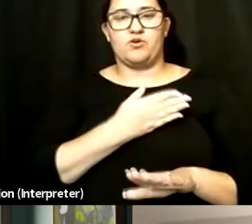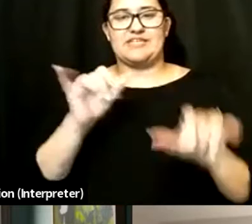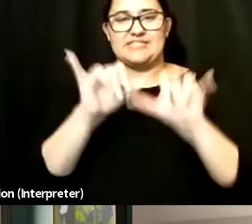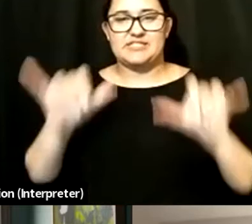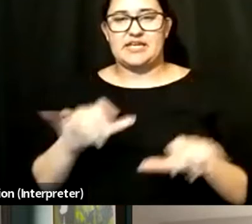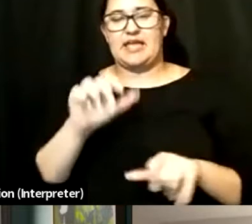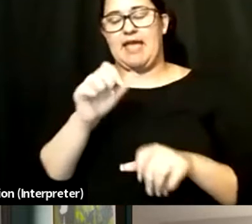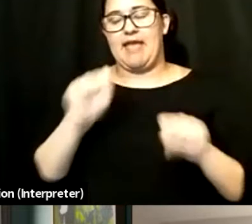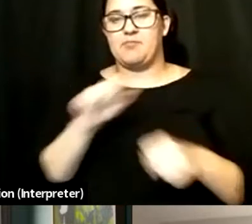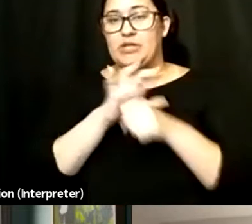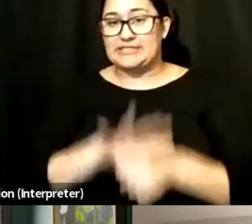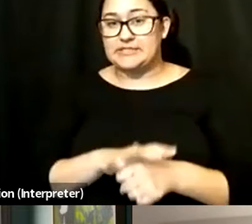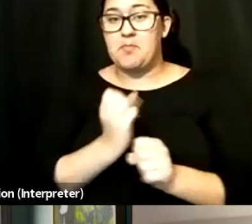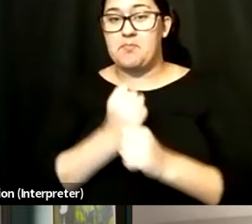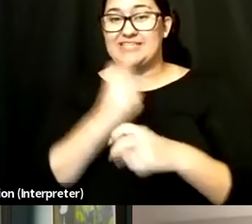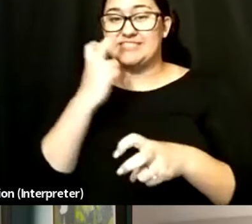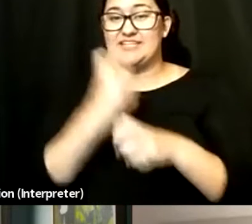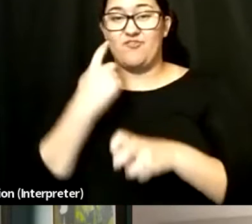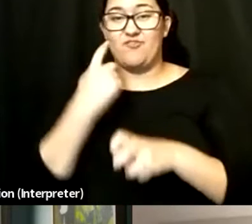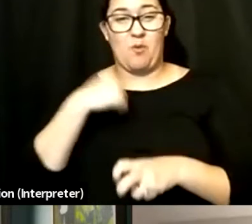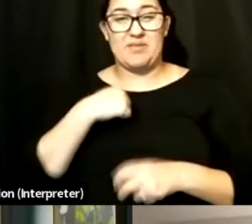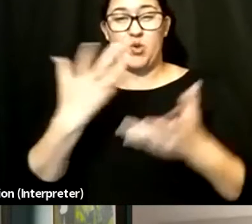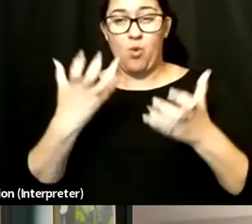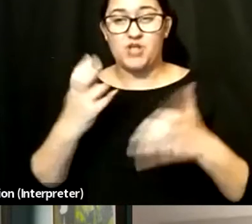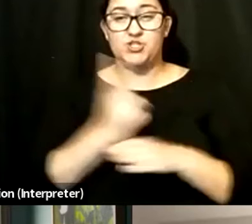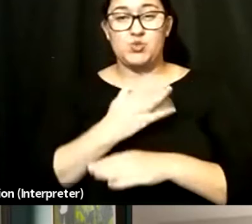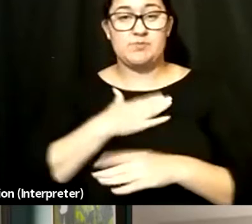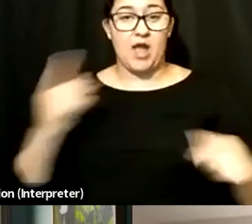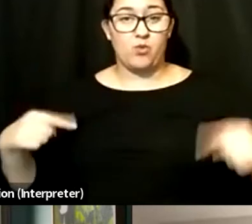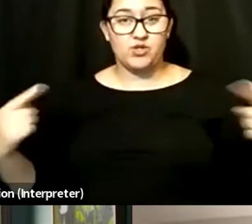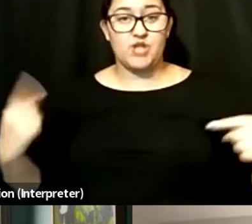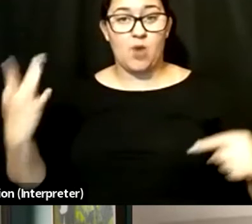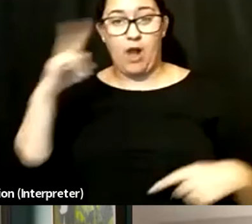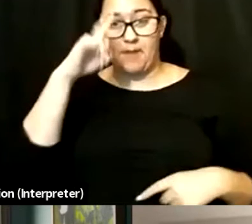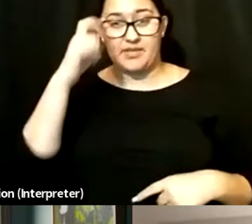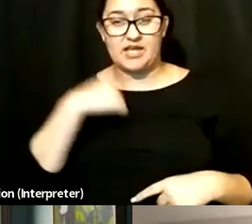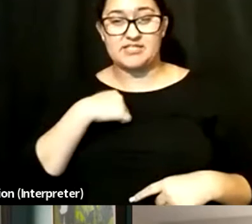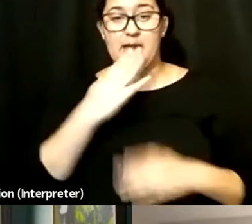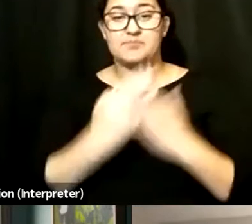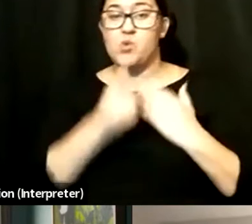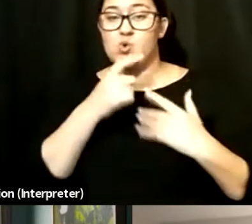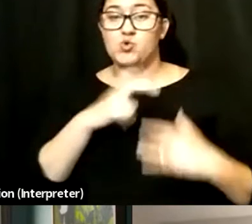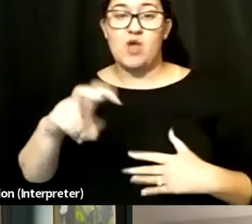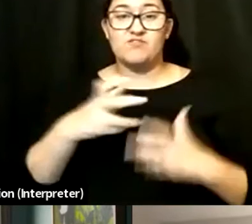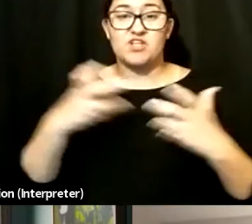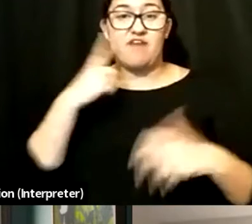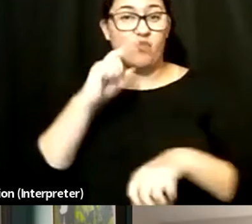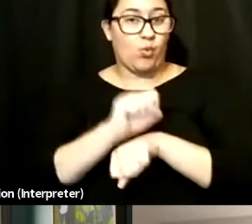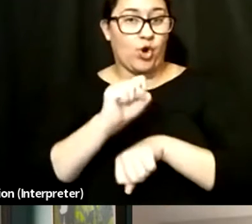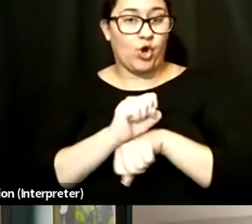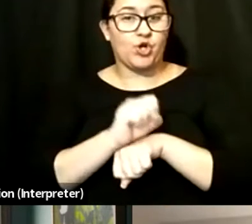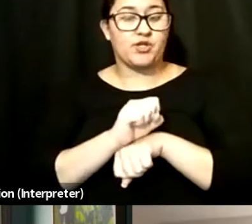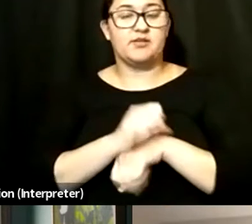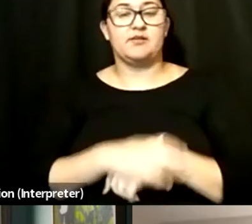ableism makes it difficult for me to want to use my wheelchair because I'm somebody who travels a lot for work, and a third of